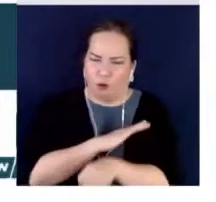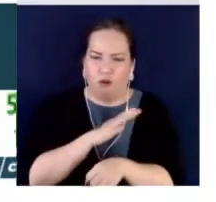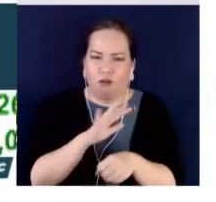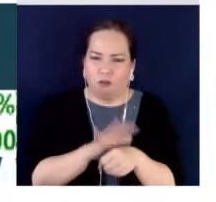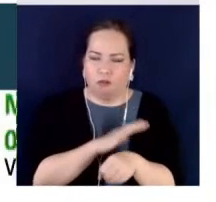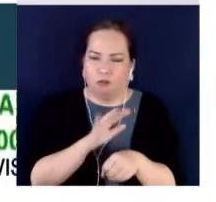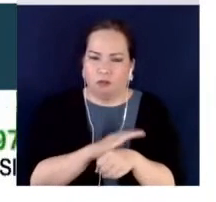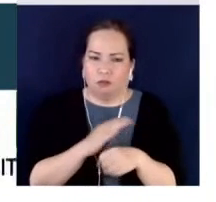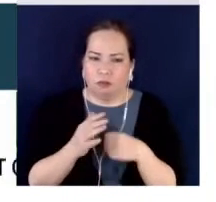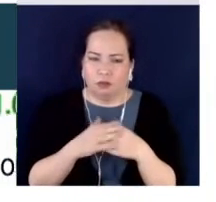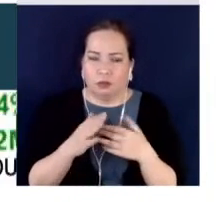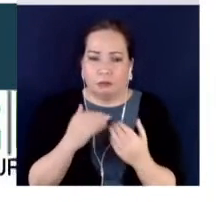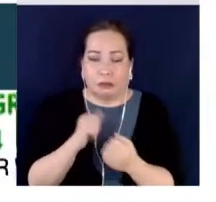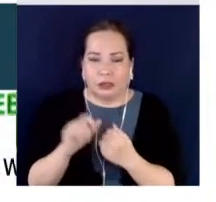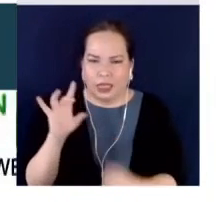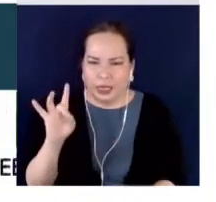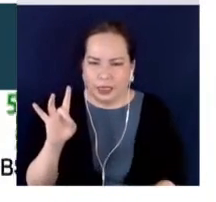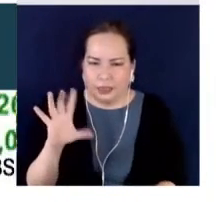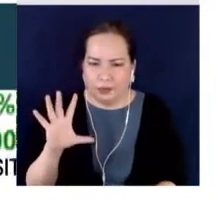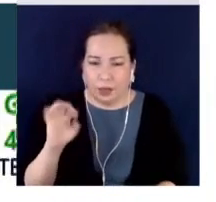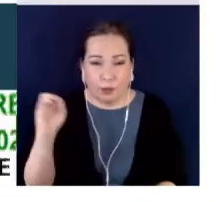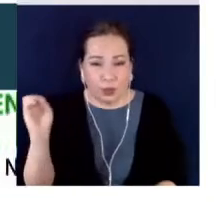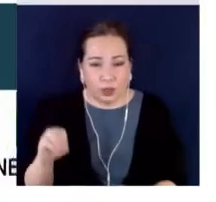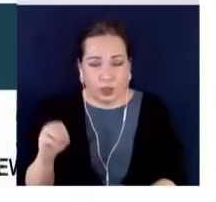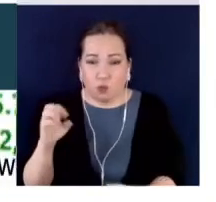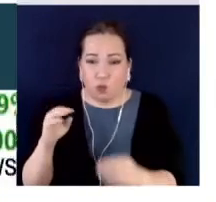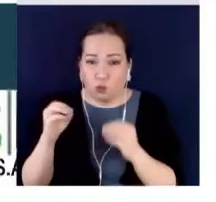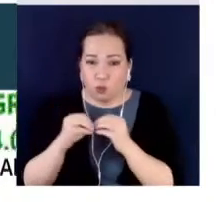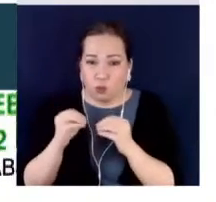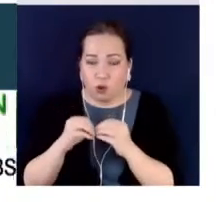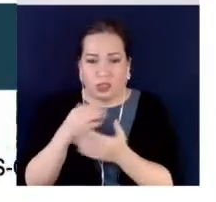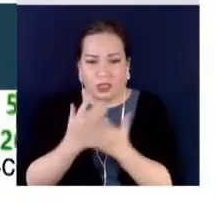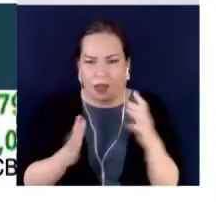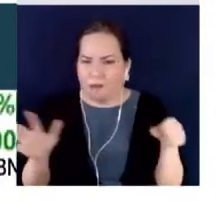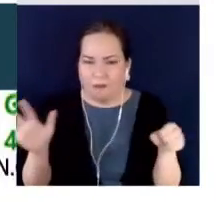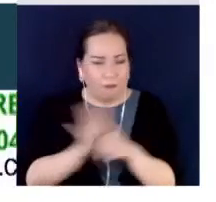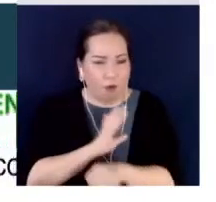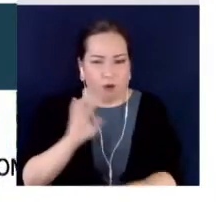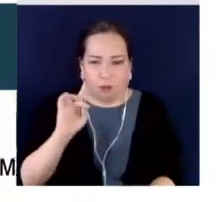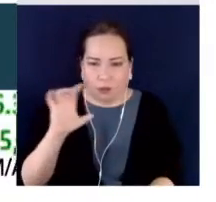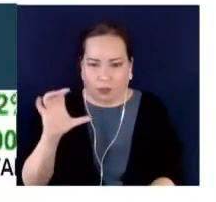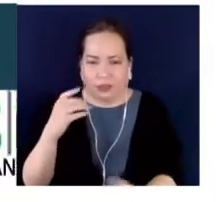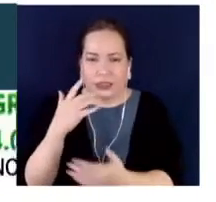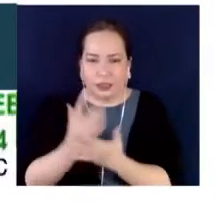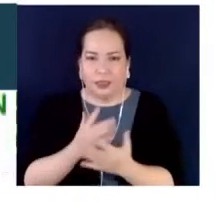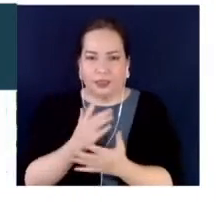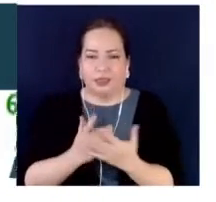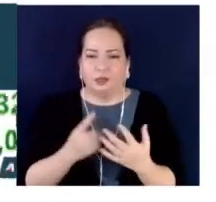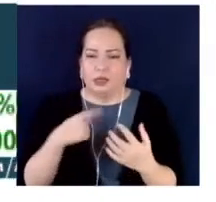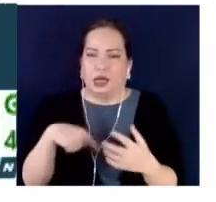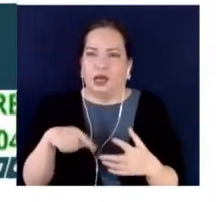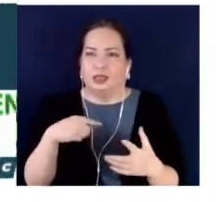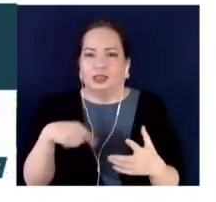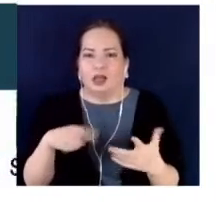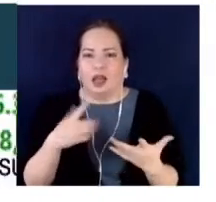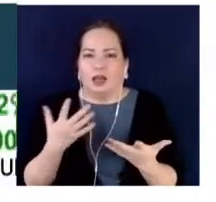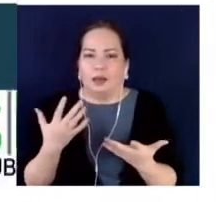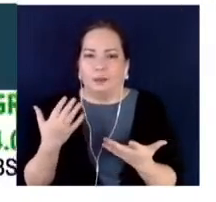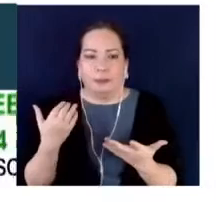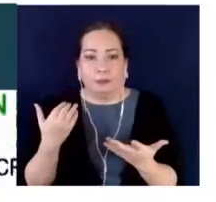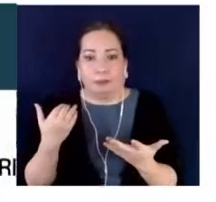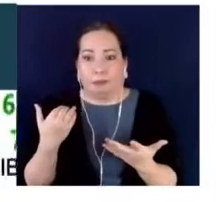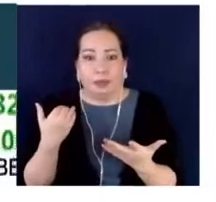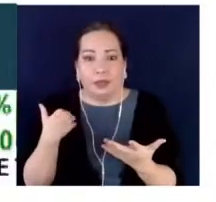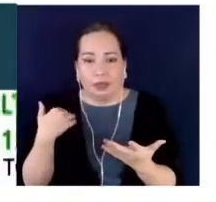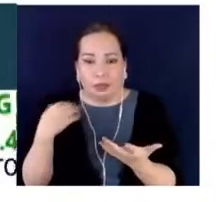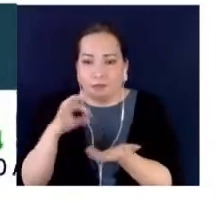level, it's 85% or more, and even 100% full. And we still don't count the